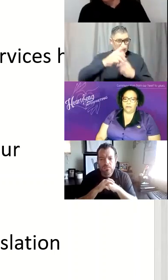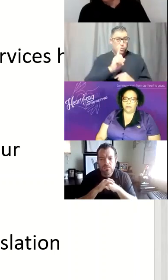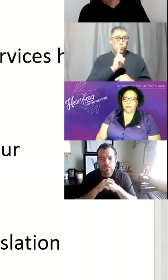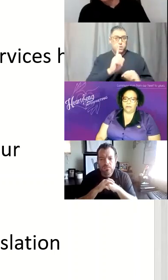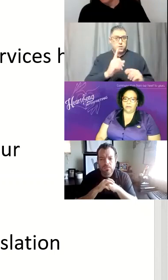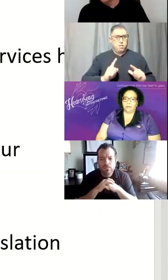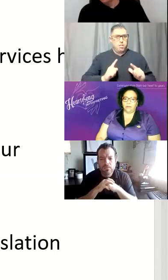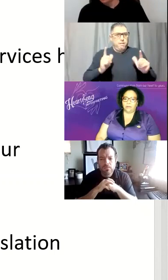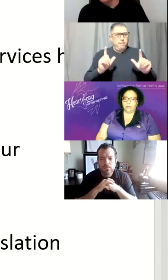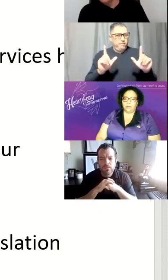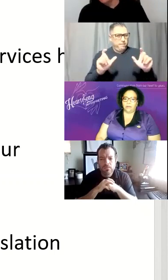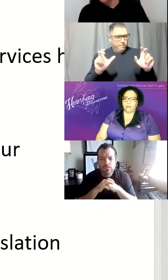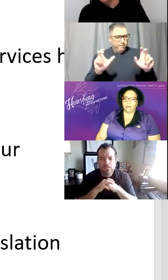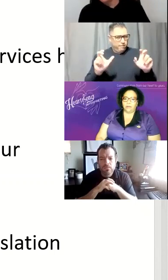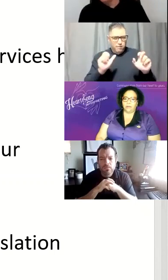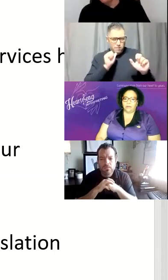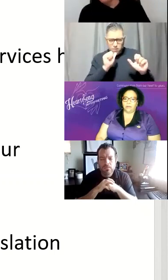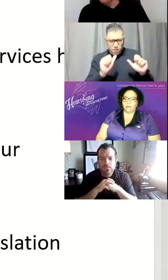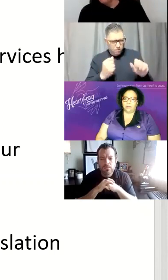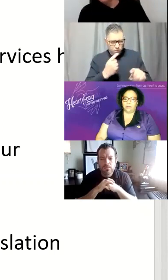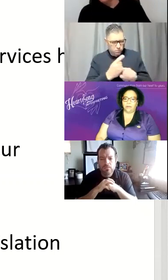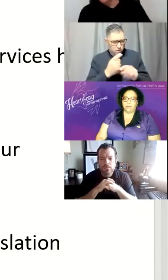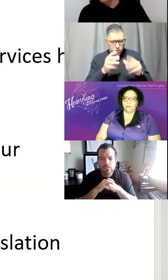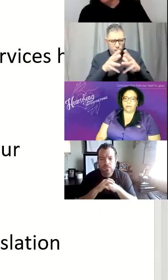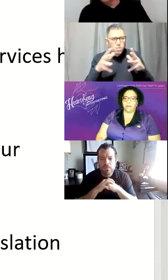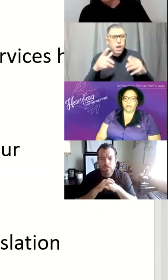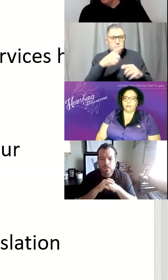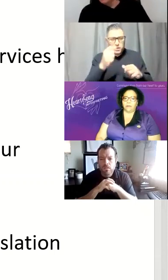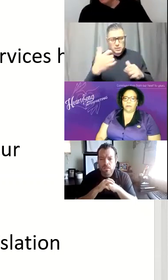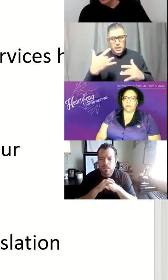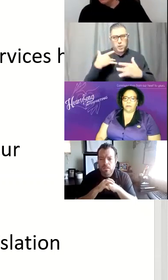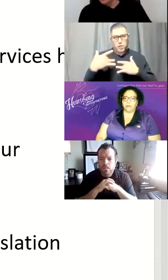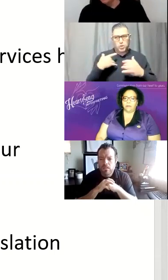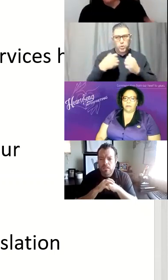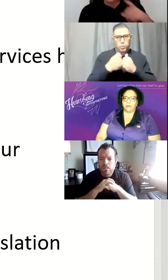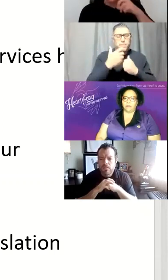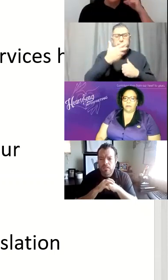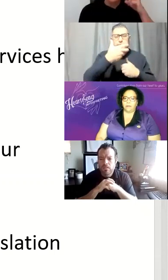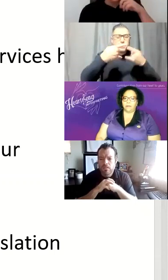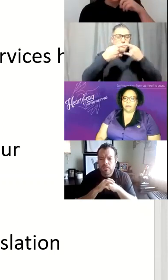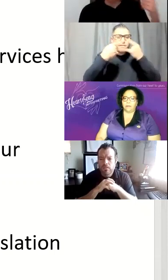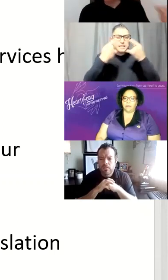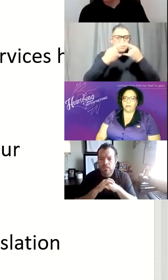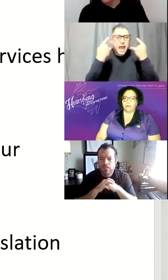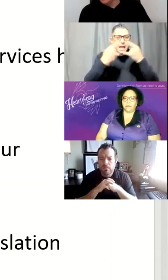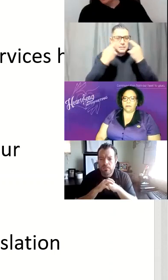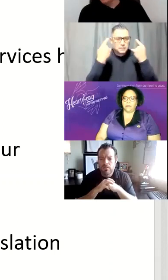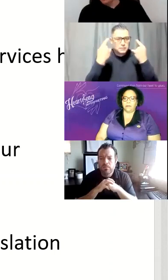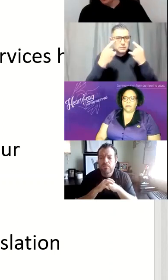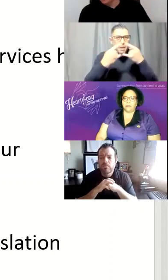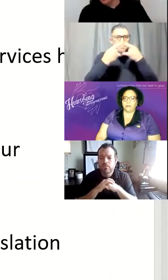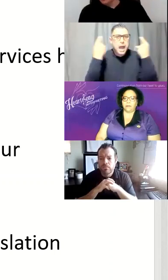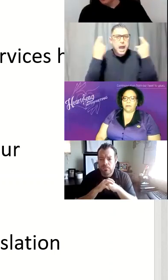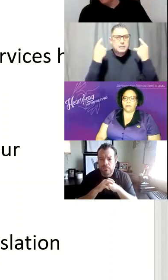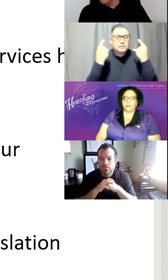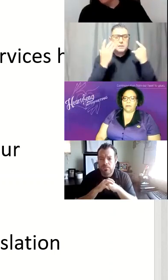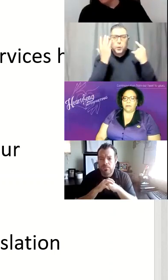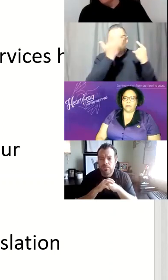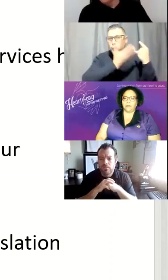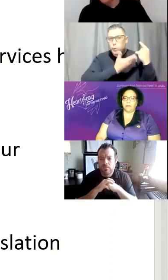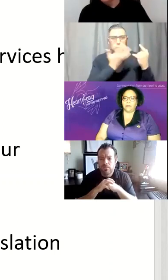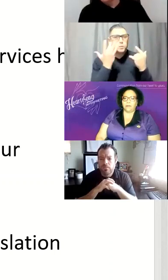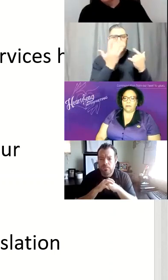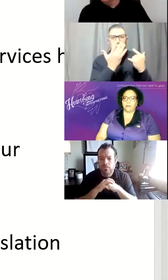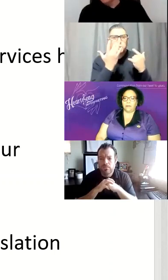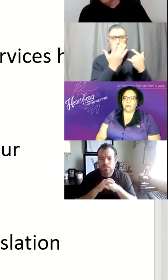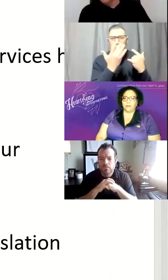a lot of us are staying at home and such. I've been concerned about the face mask. I mean, at the mask that we're wearing,